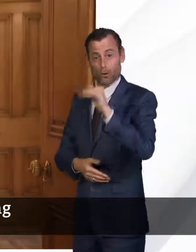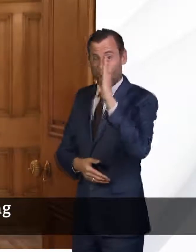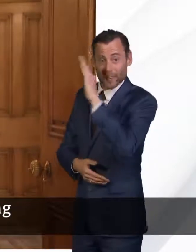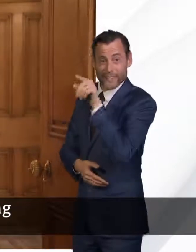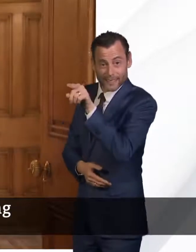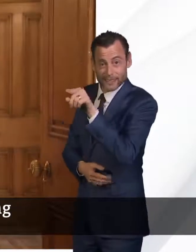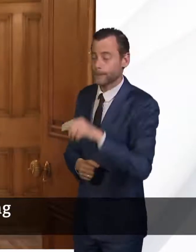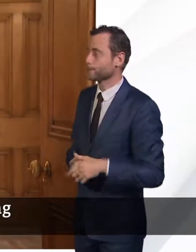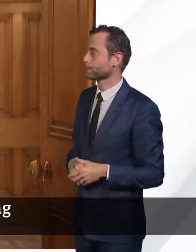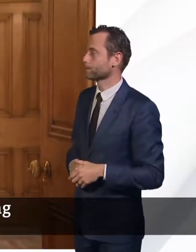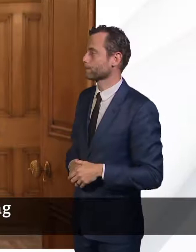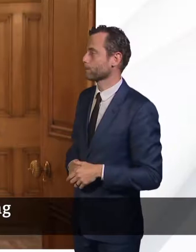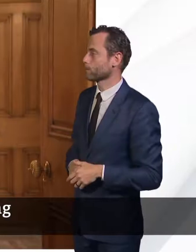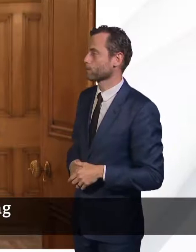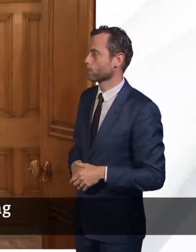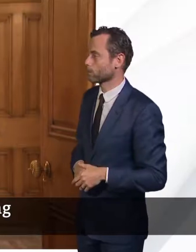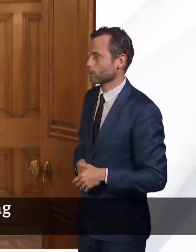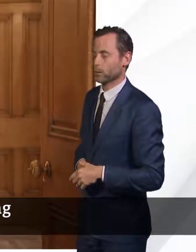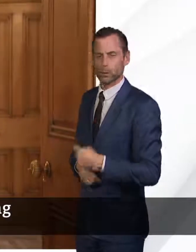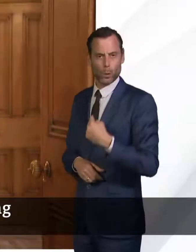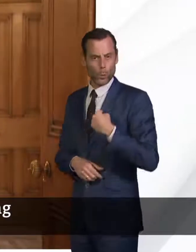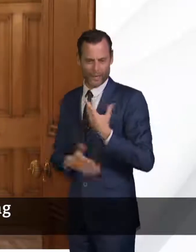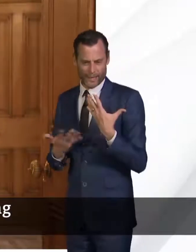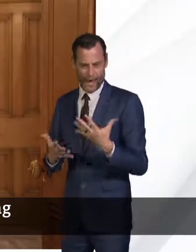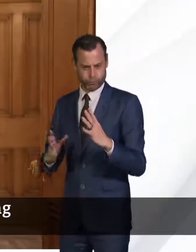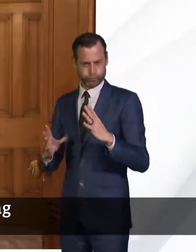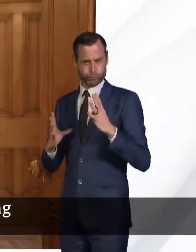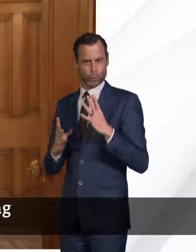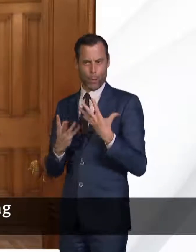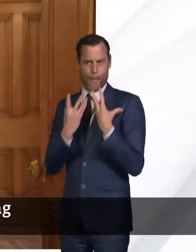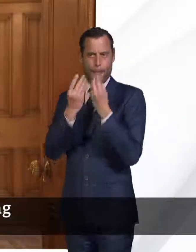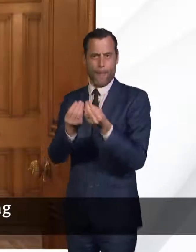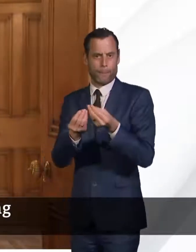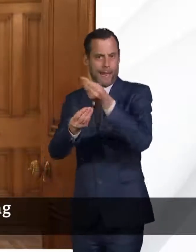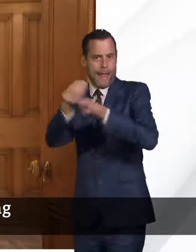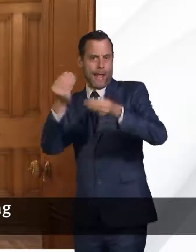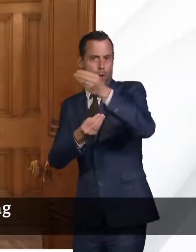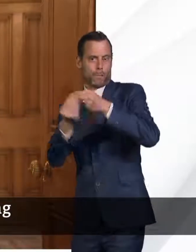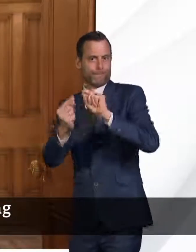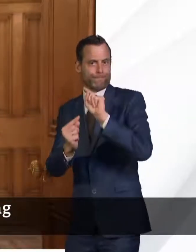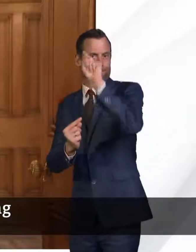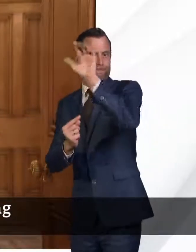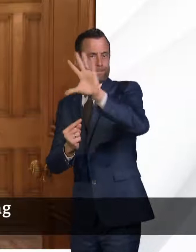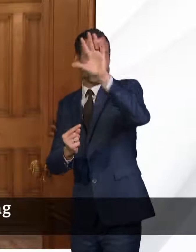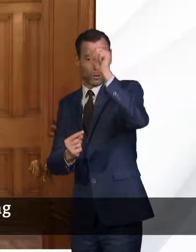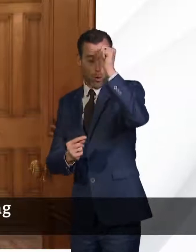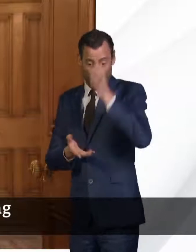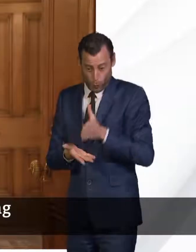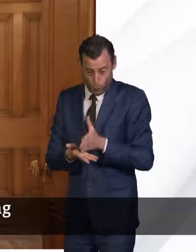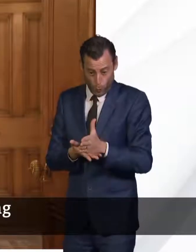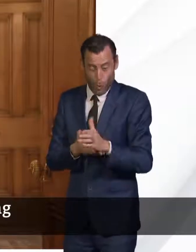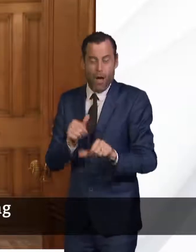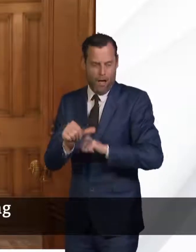are putting the economic support in place during the crisis, but I'm absolutely sure that